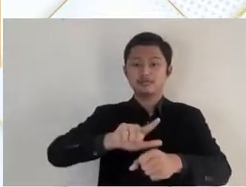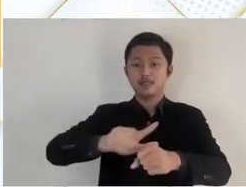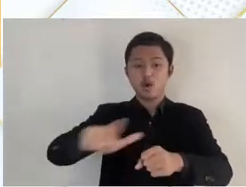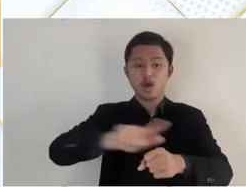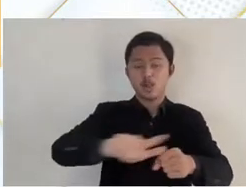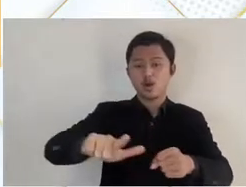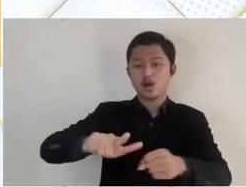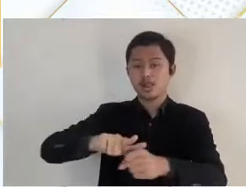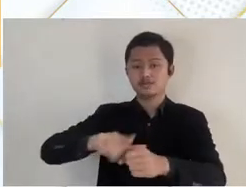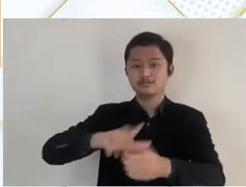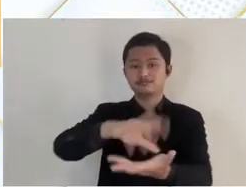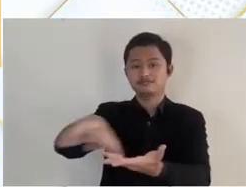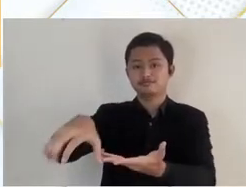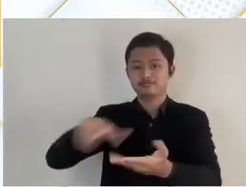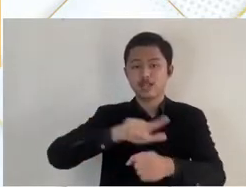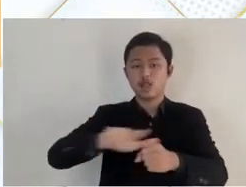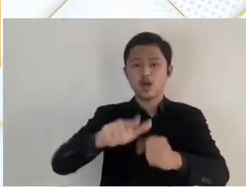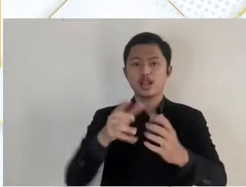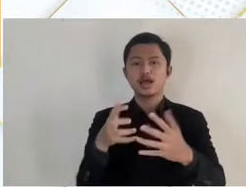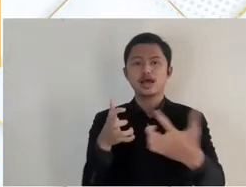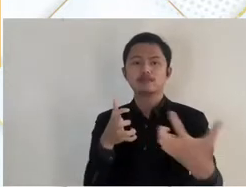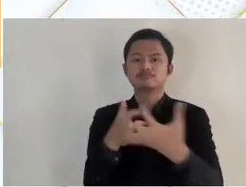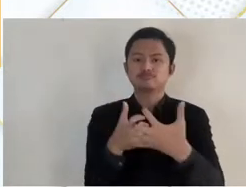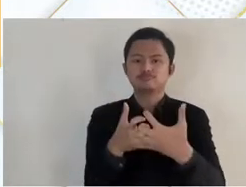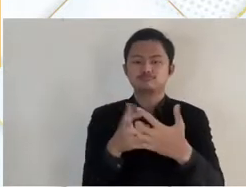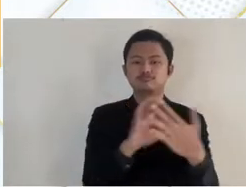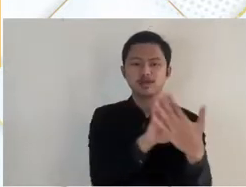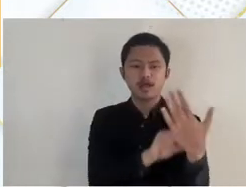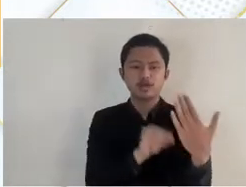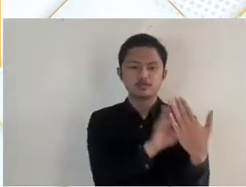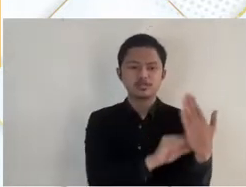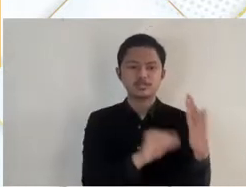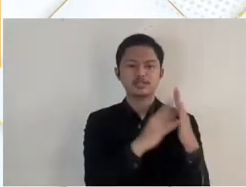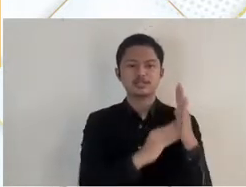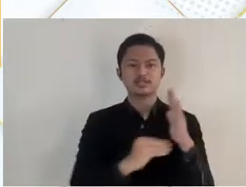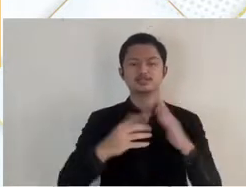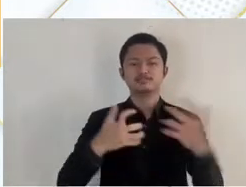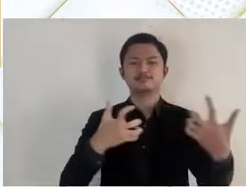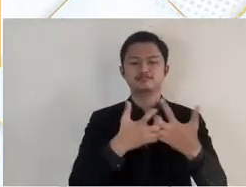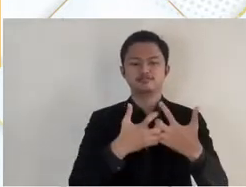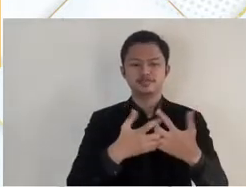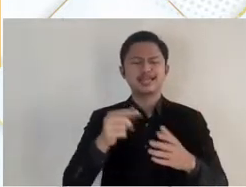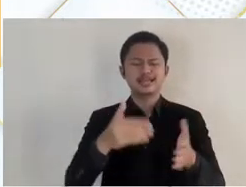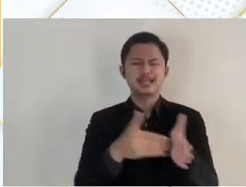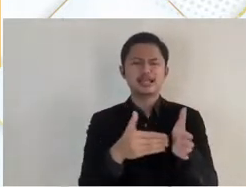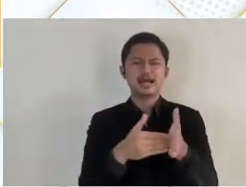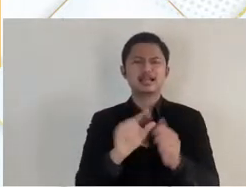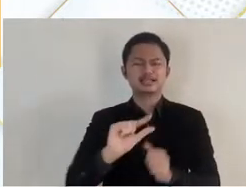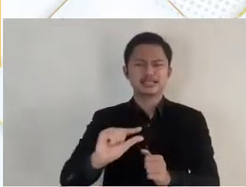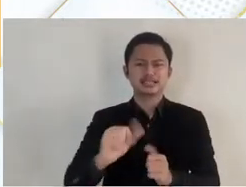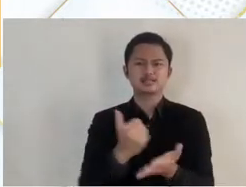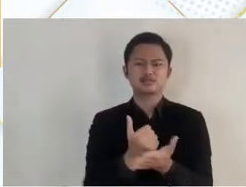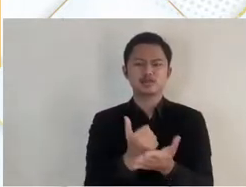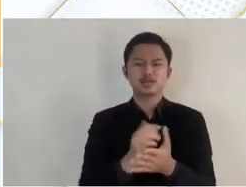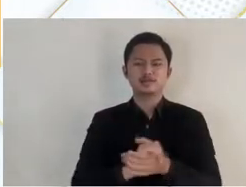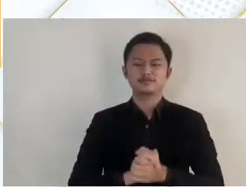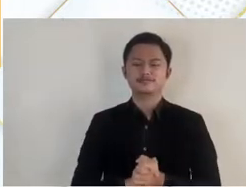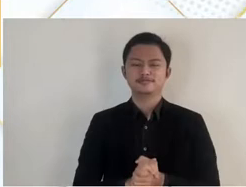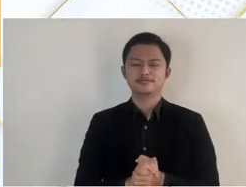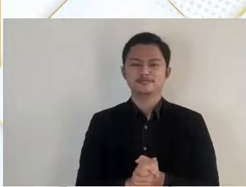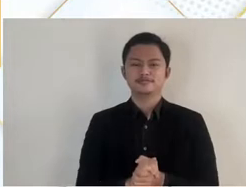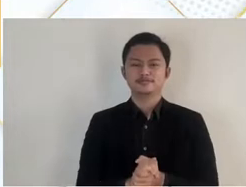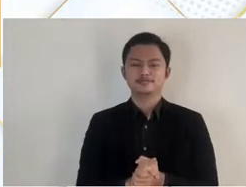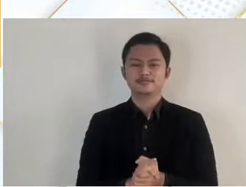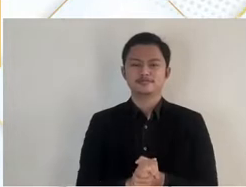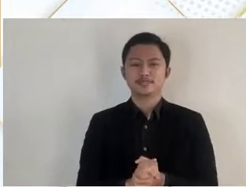the local custom that we will face. It's like it's just a small challenge that we will face. And regarding whether